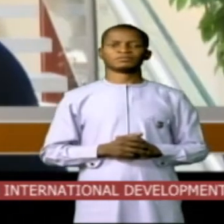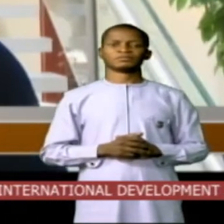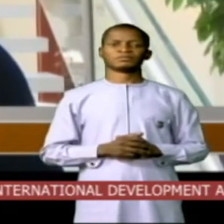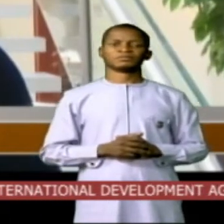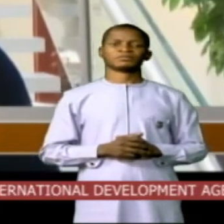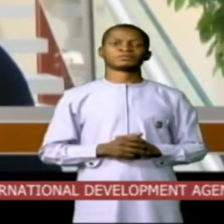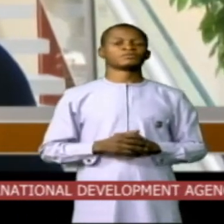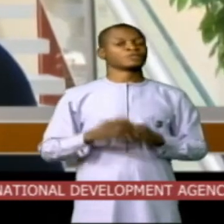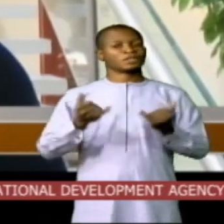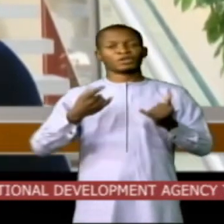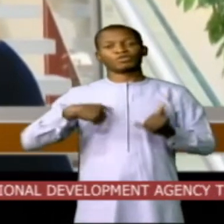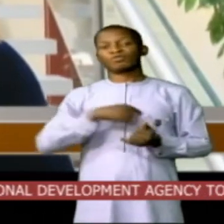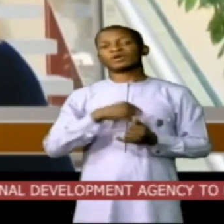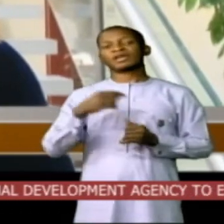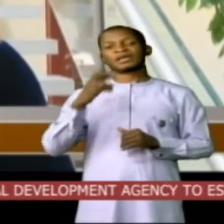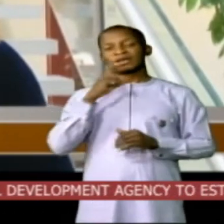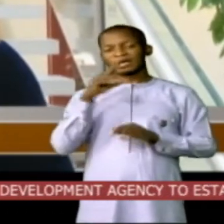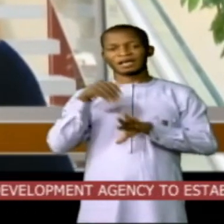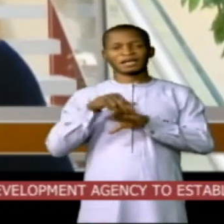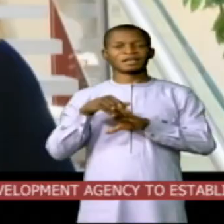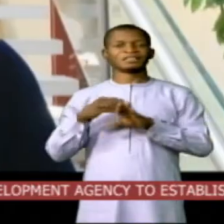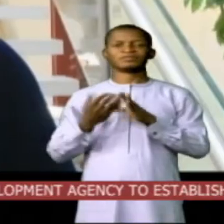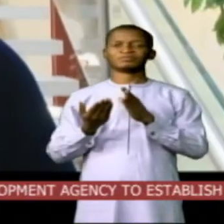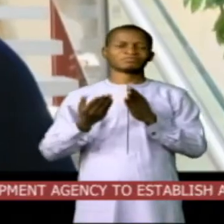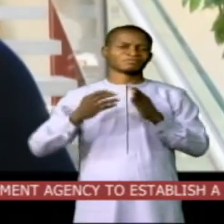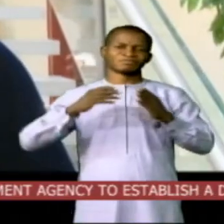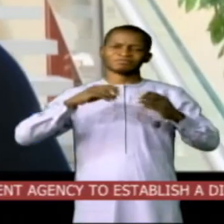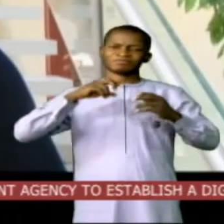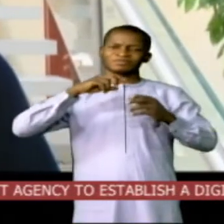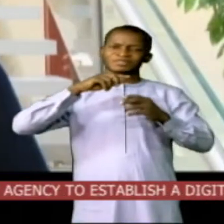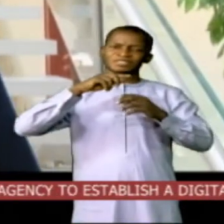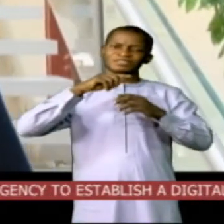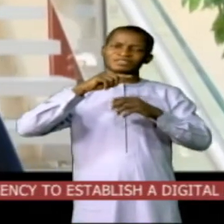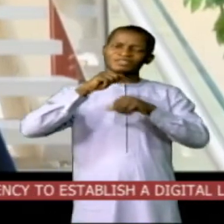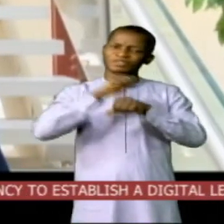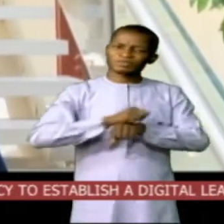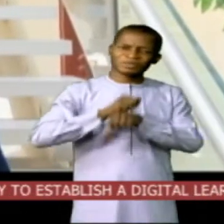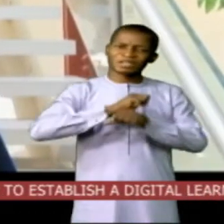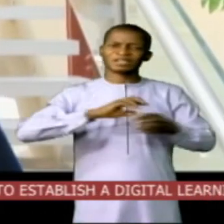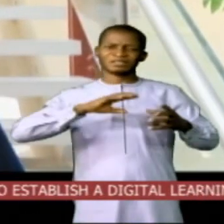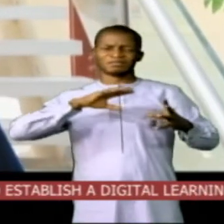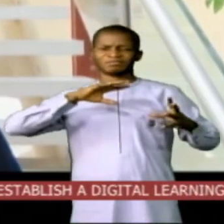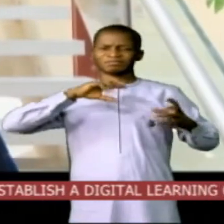We are on the brink of ethnic crisis.